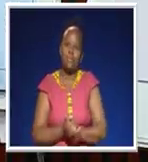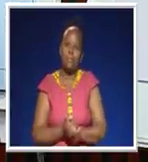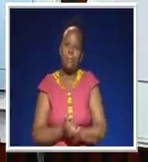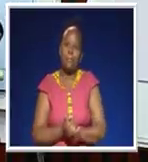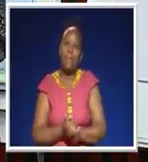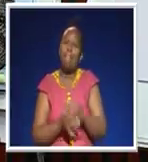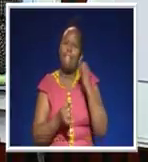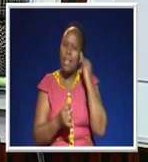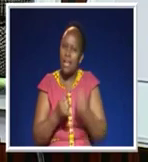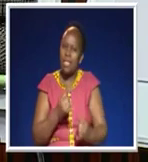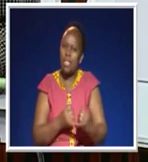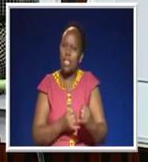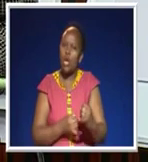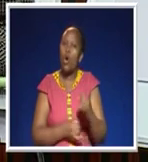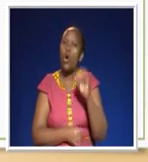And the last question,